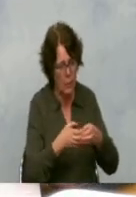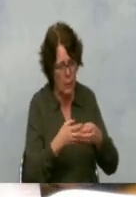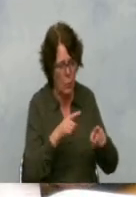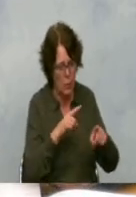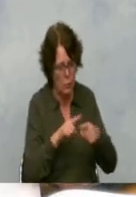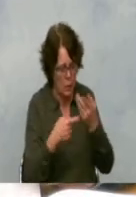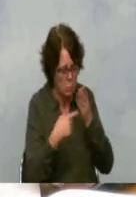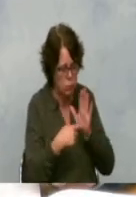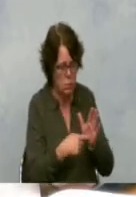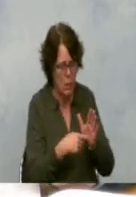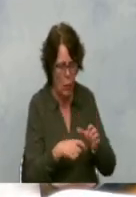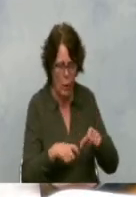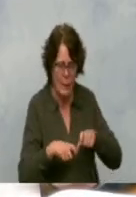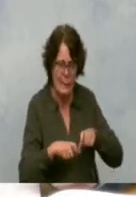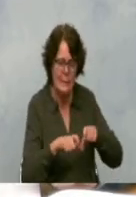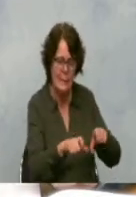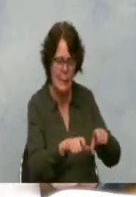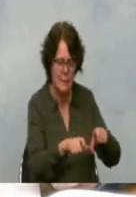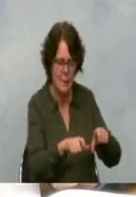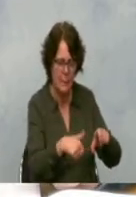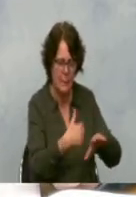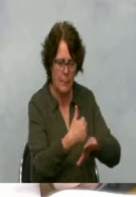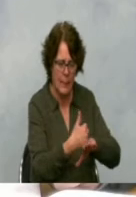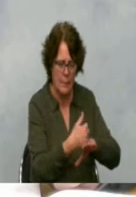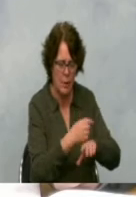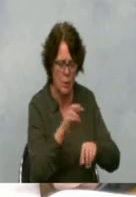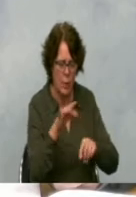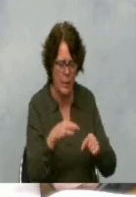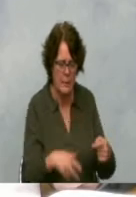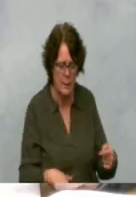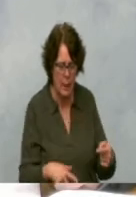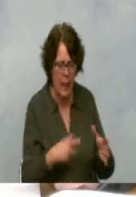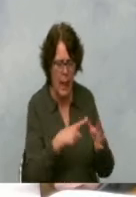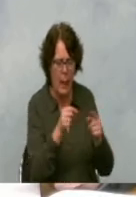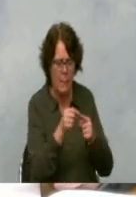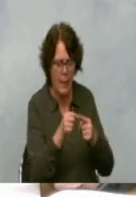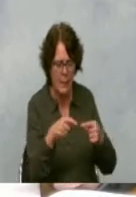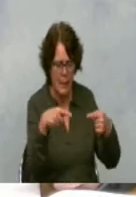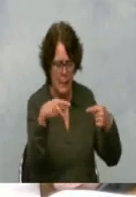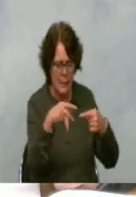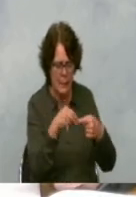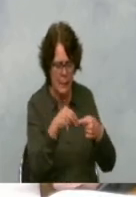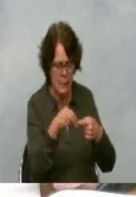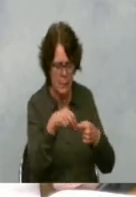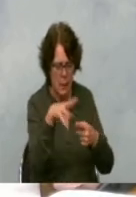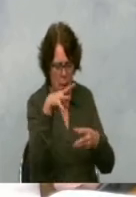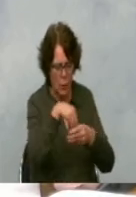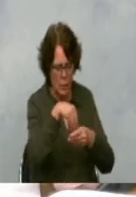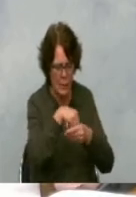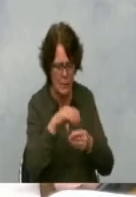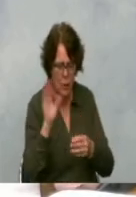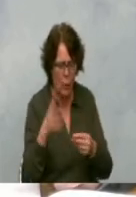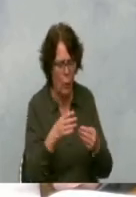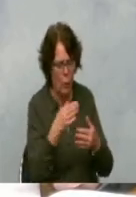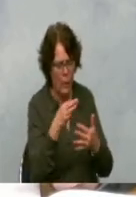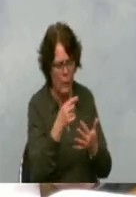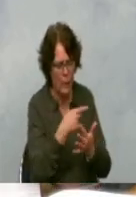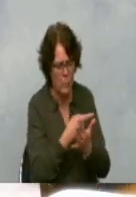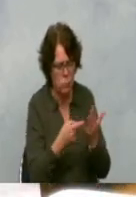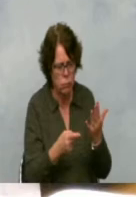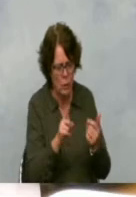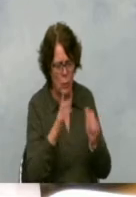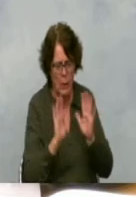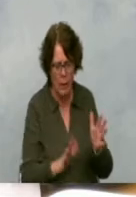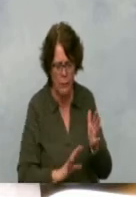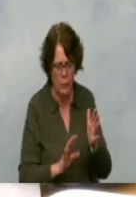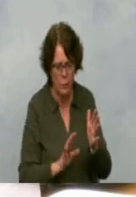on a consistent basis. So there's an appendix at the rear that contains all of the items that you would need to approve. So this